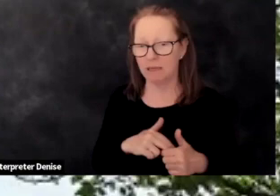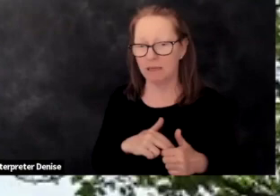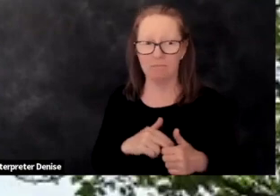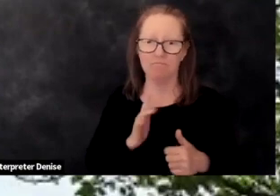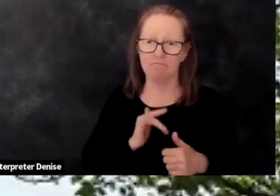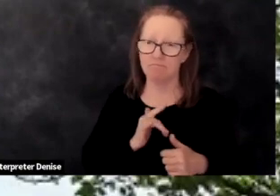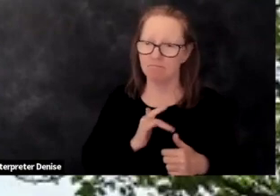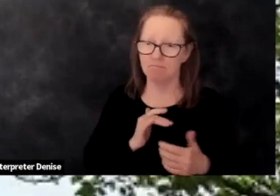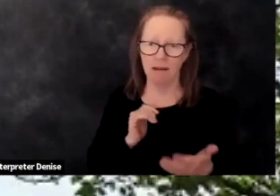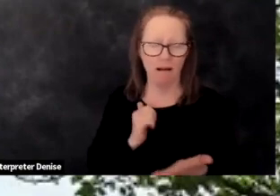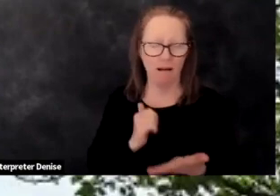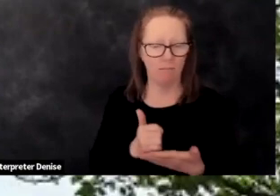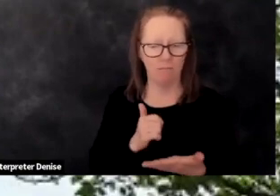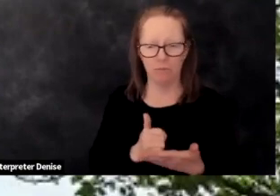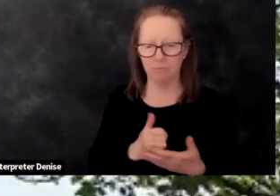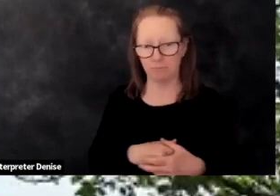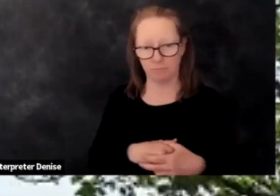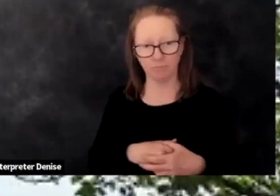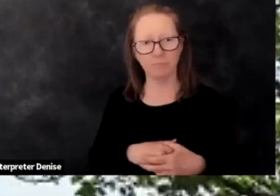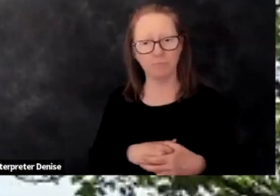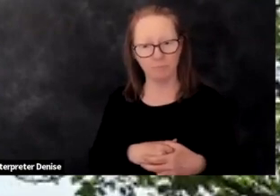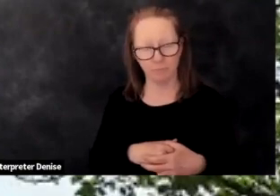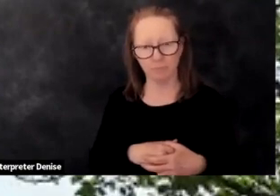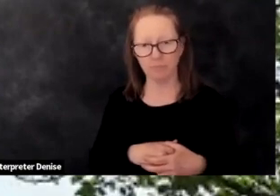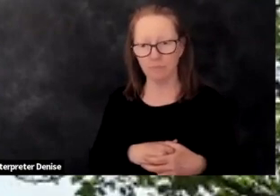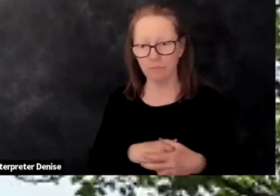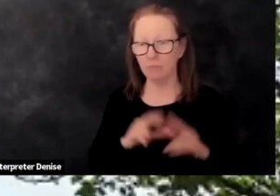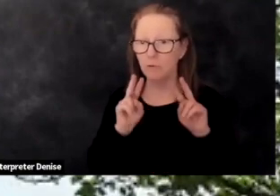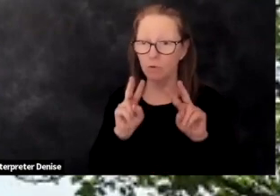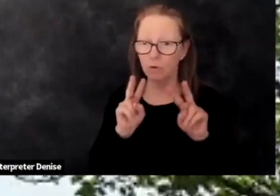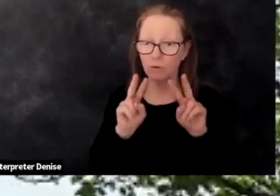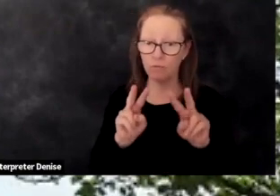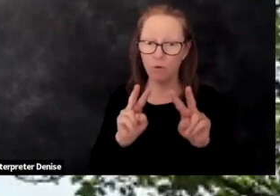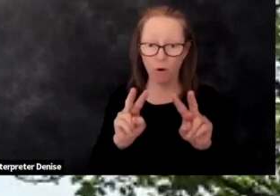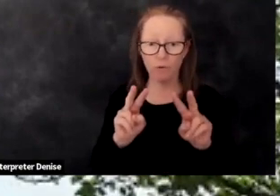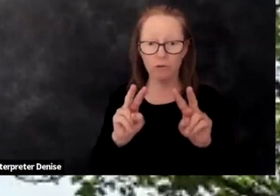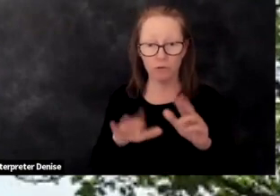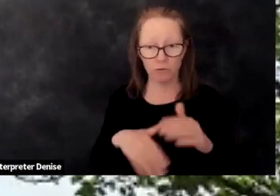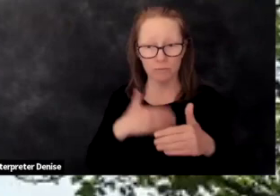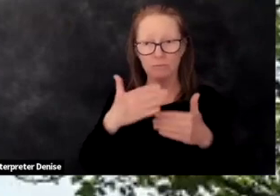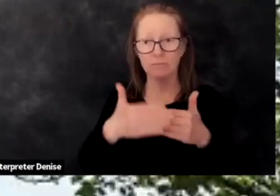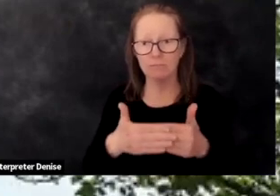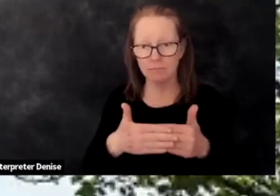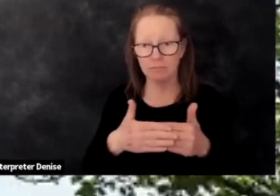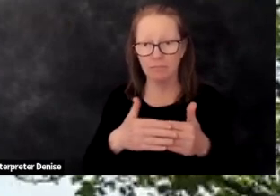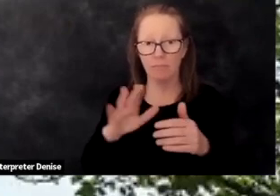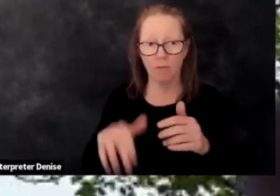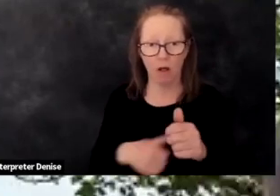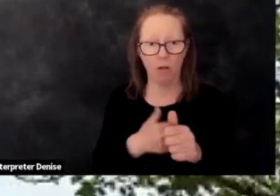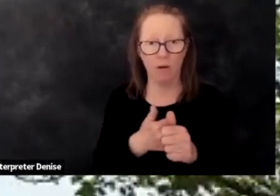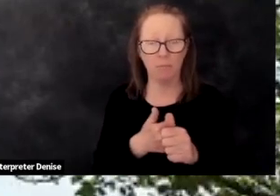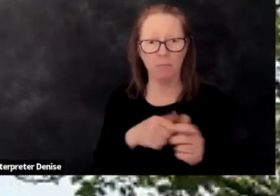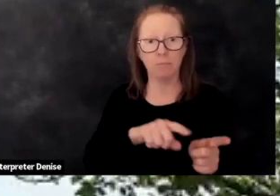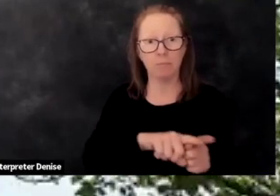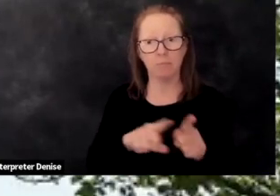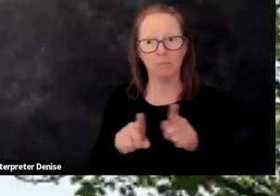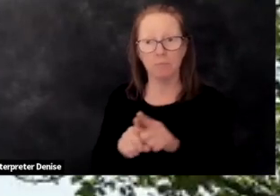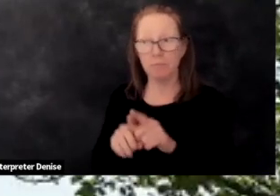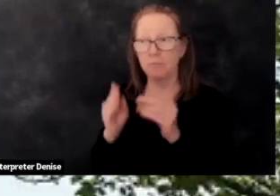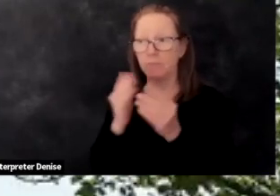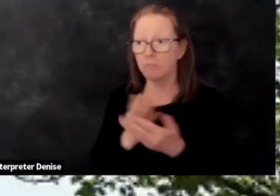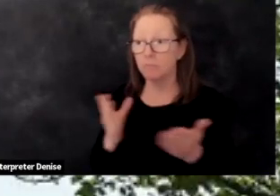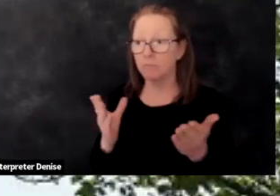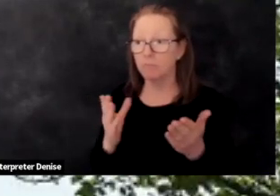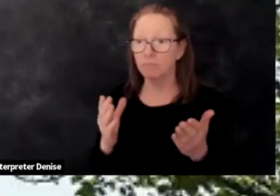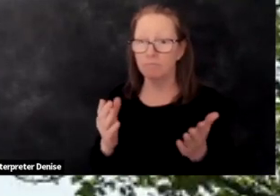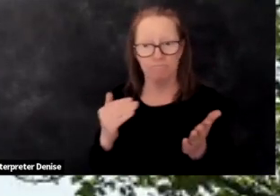helpful. Yeah, looking forward to seeing the follow-up as well. And also, just as a heads up, like I said a little earlier, but I always try